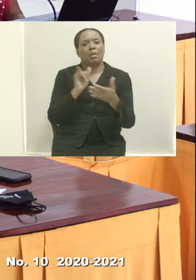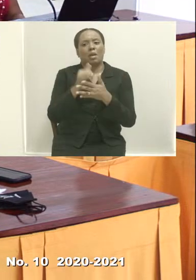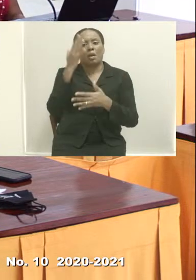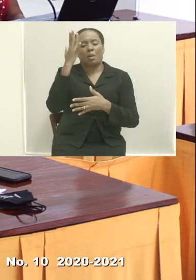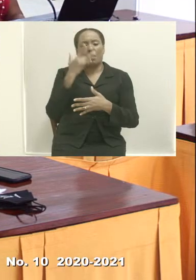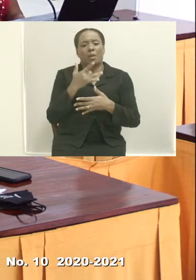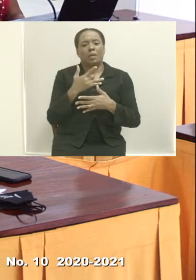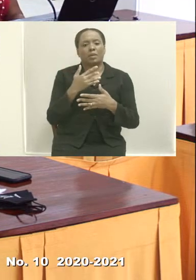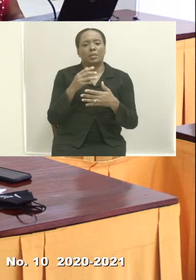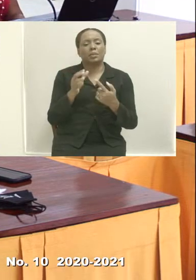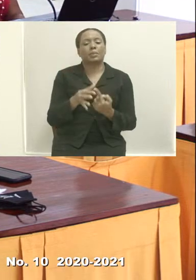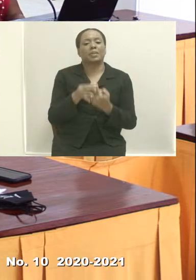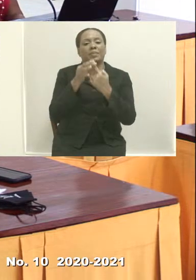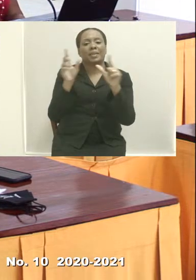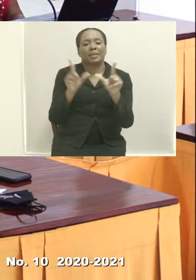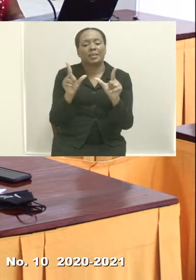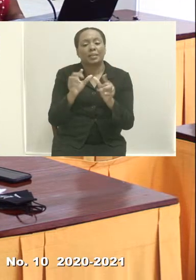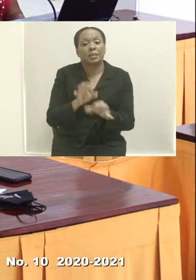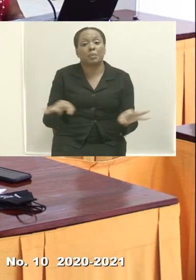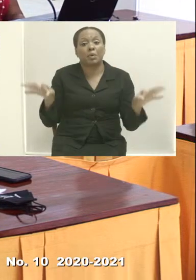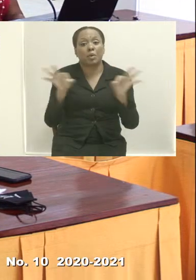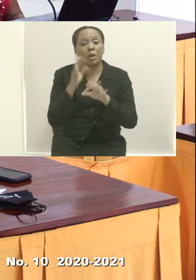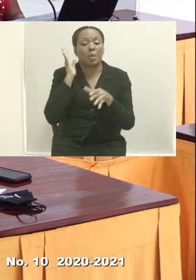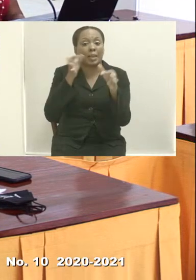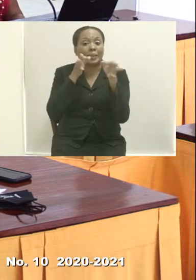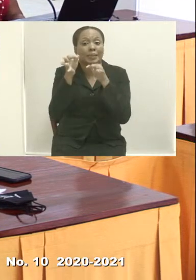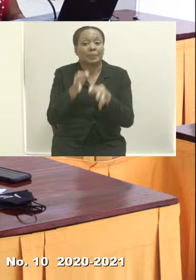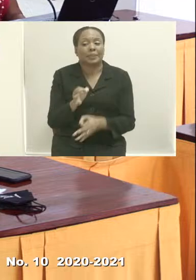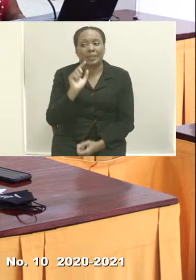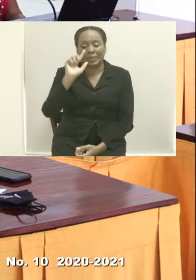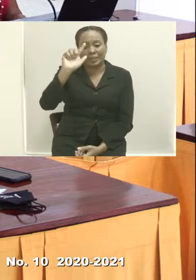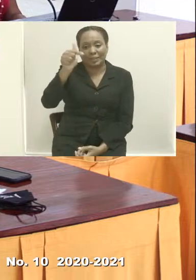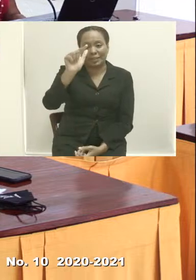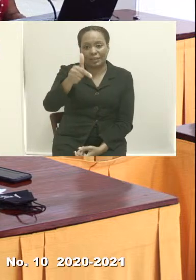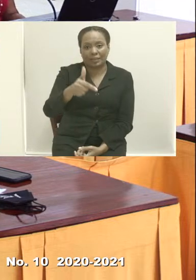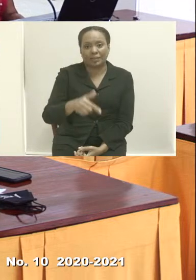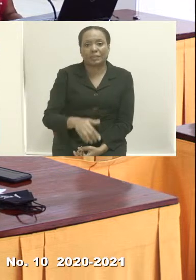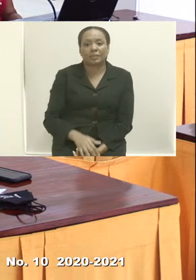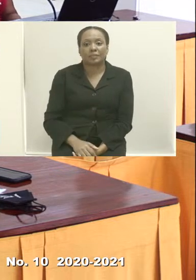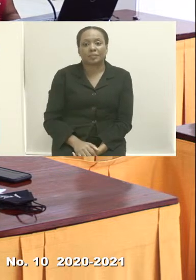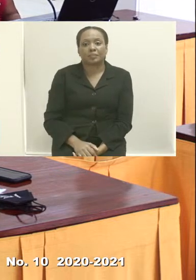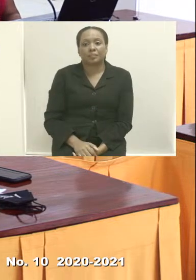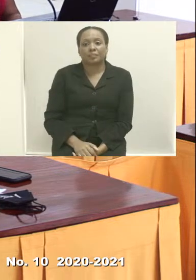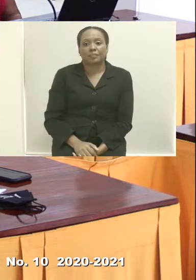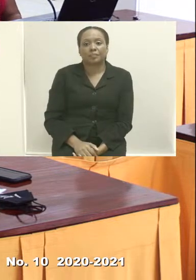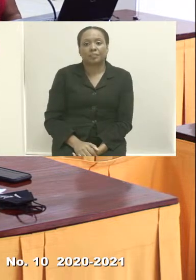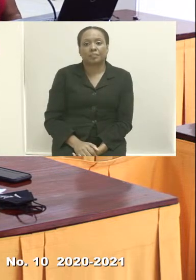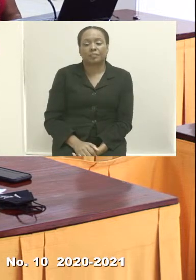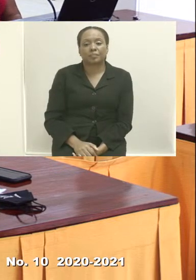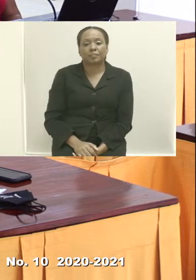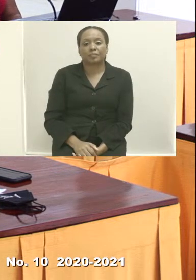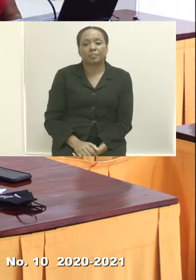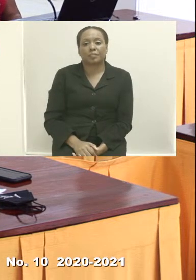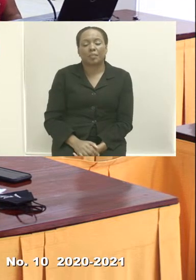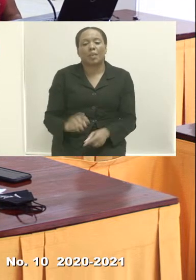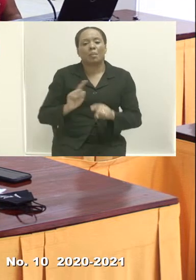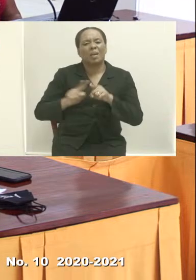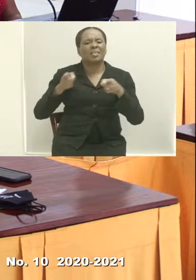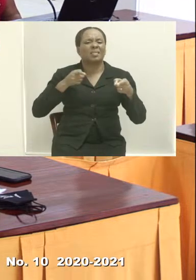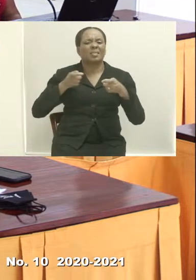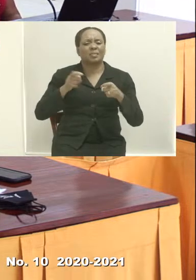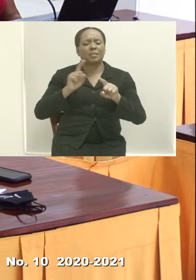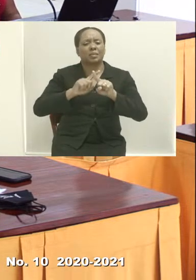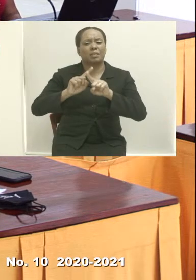can explain that more as we go forward, because we're dealing with variable types